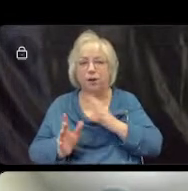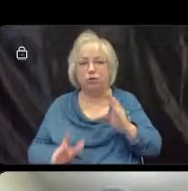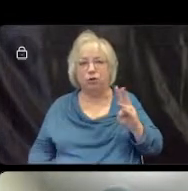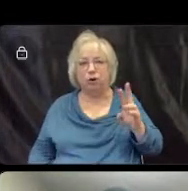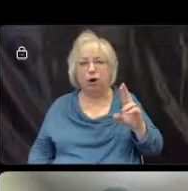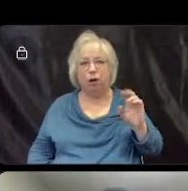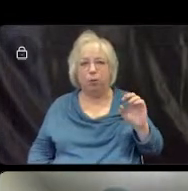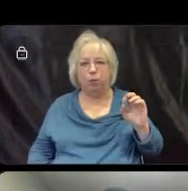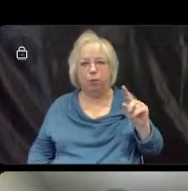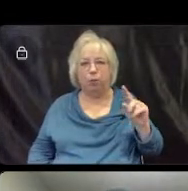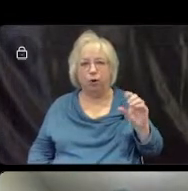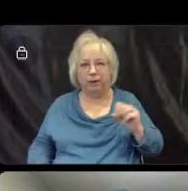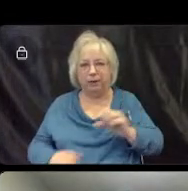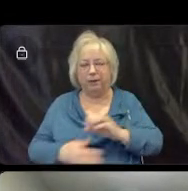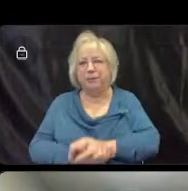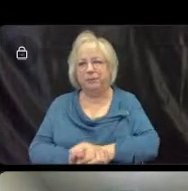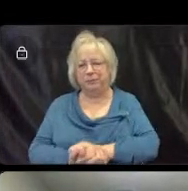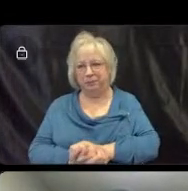Brooks.